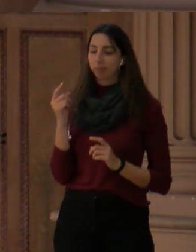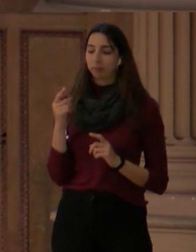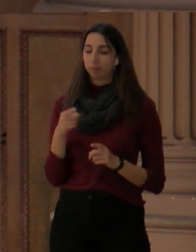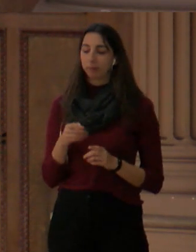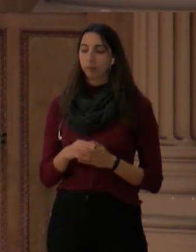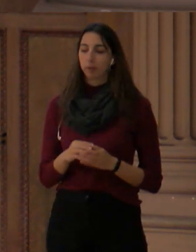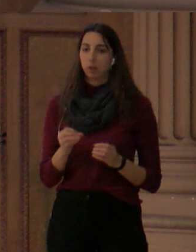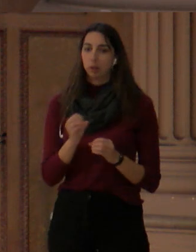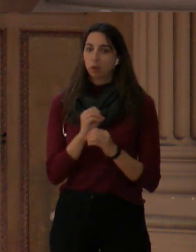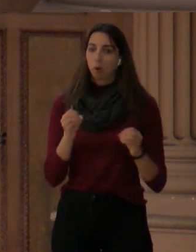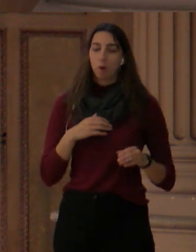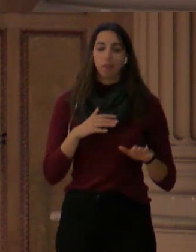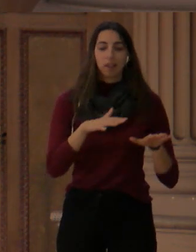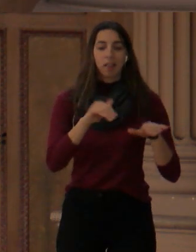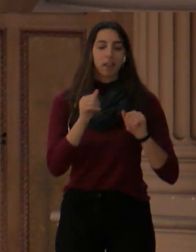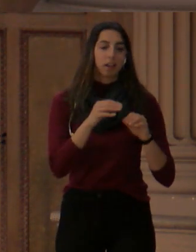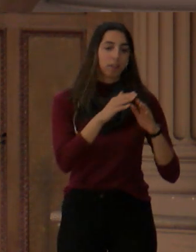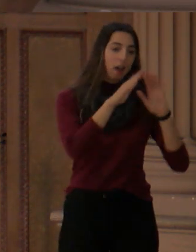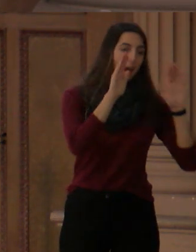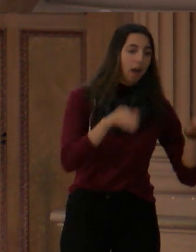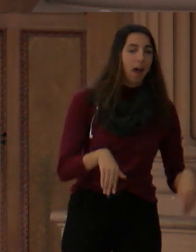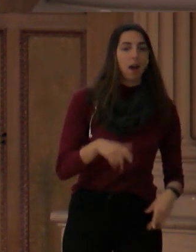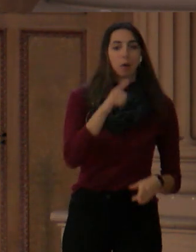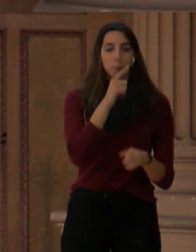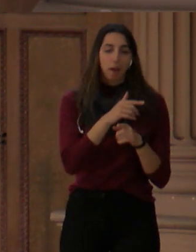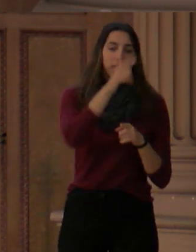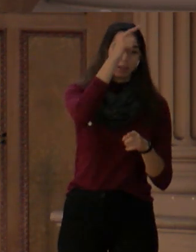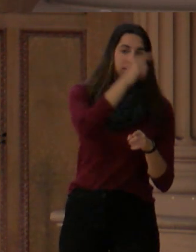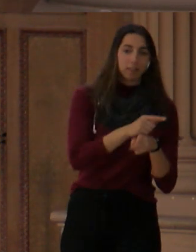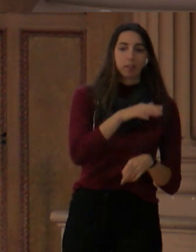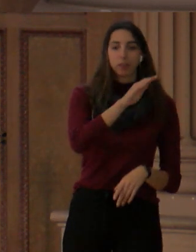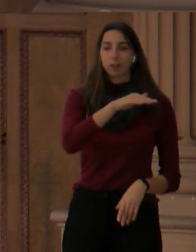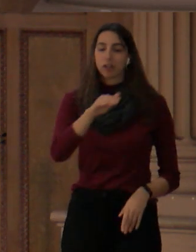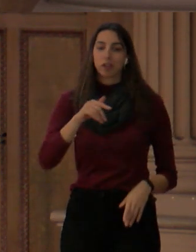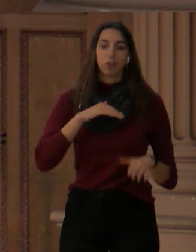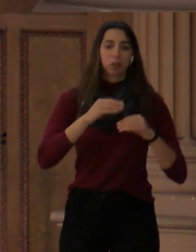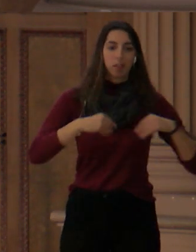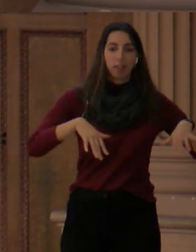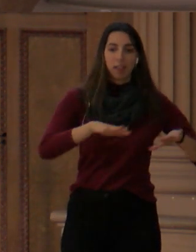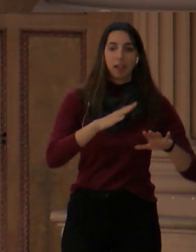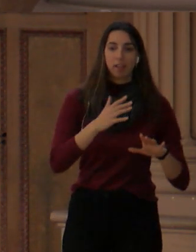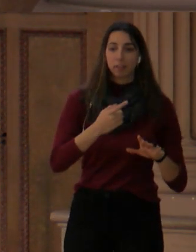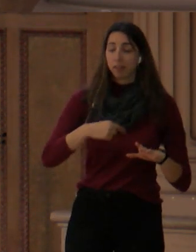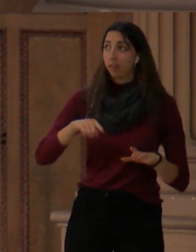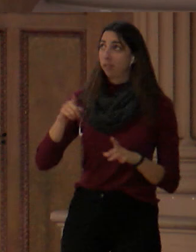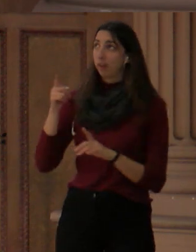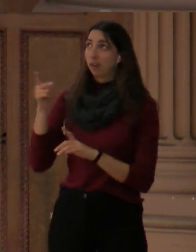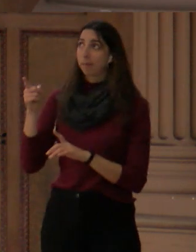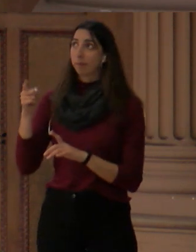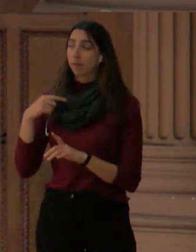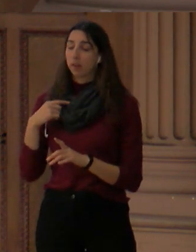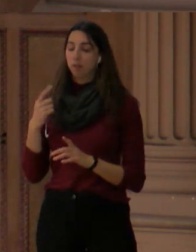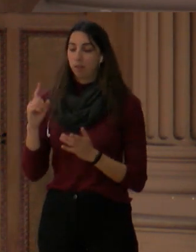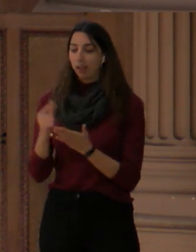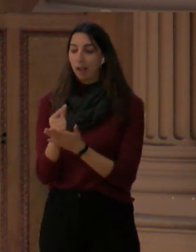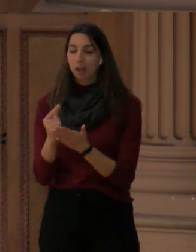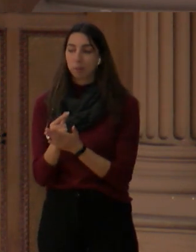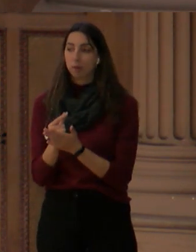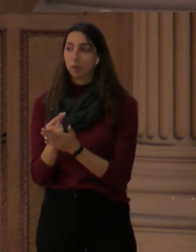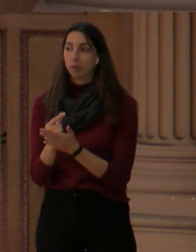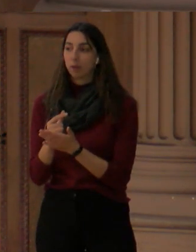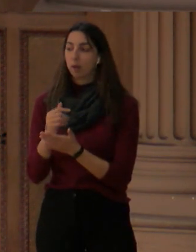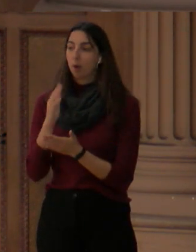house or brothers or sisters or mother or father or children or lands for my sake and for the gospel who will not receive a